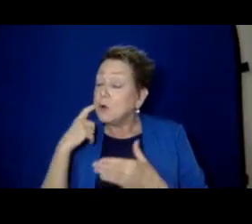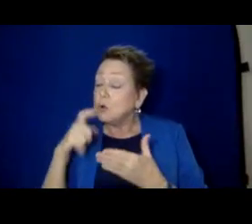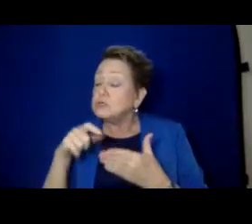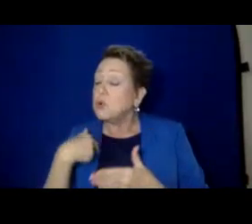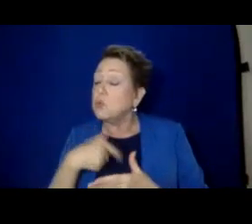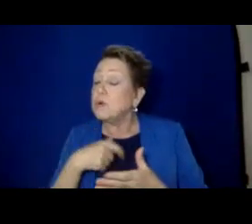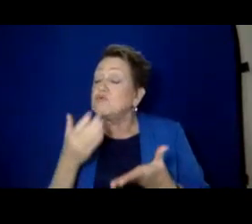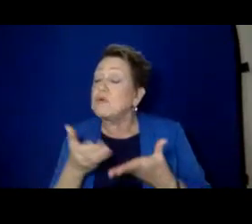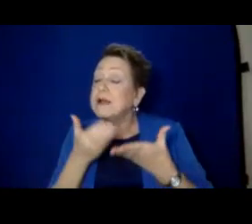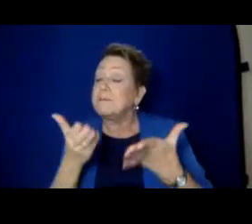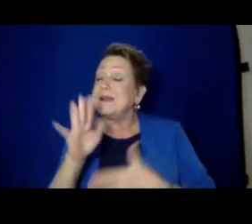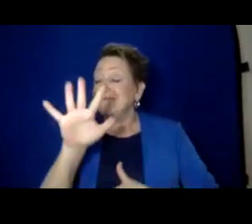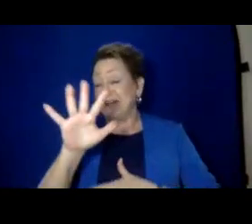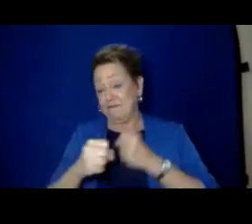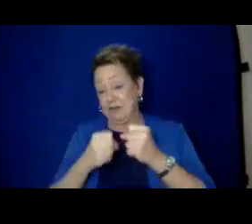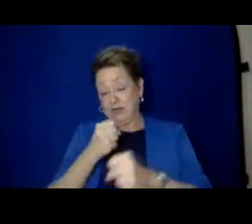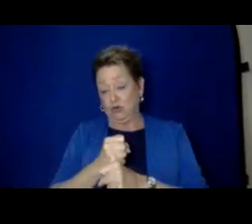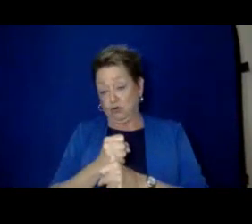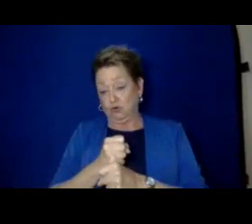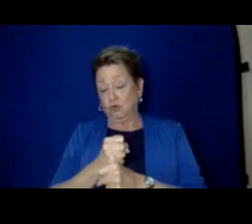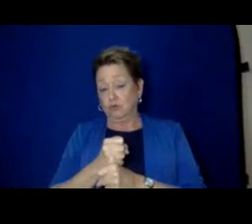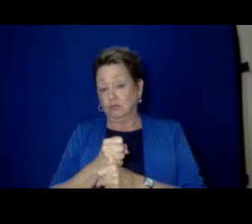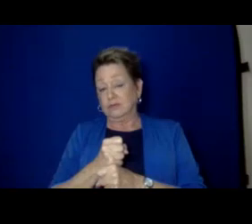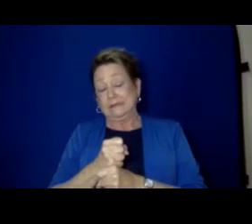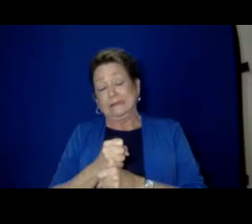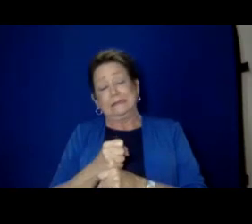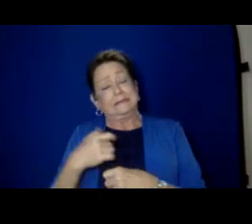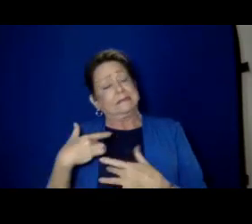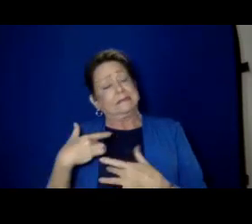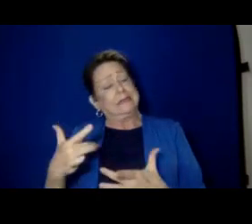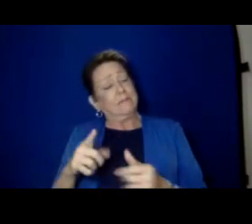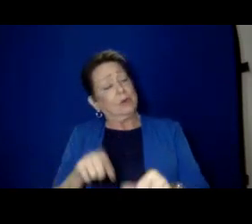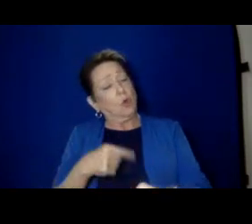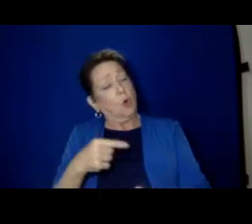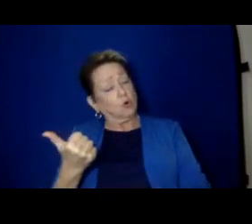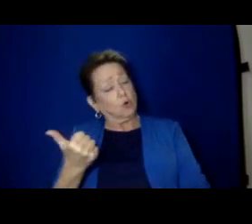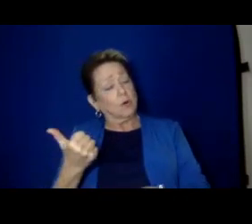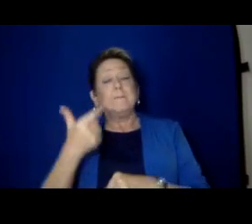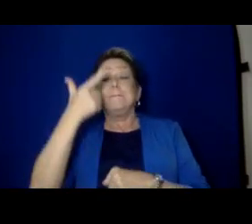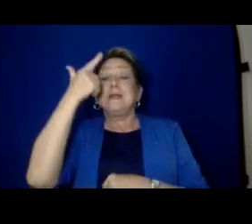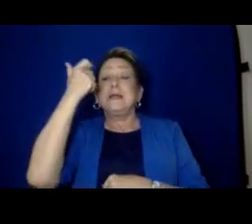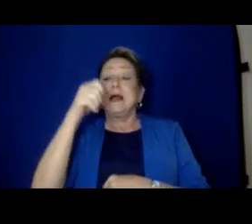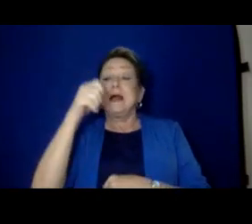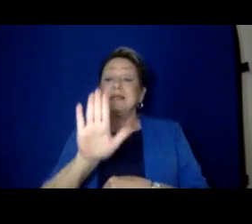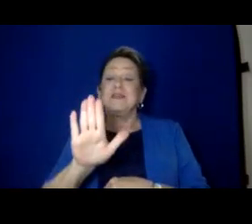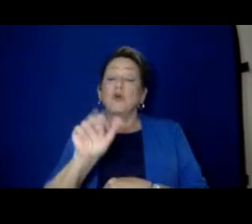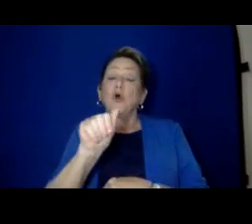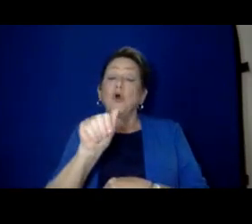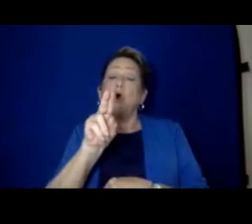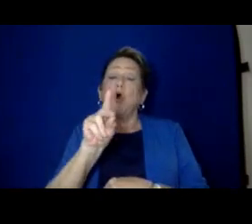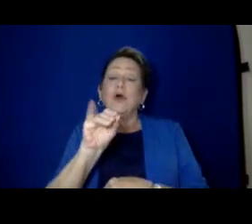a 5-year term here, and that a little longer than we typically recommend, and that is based on the